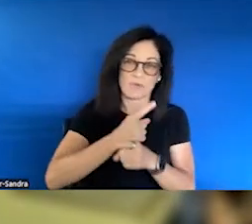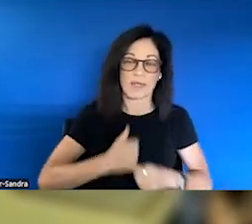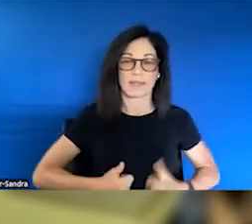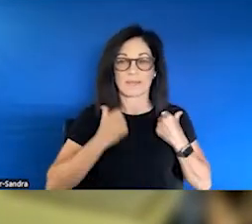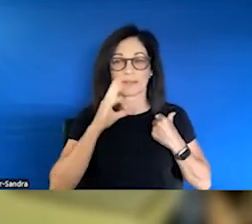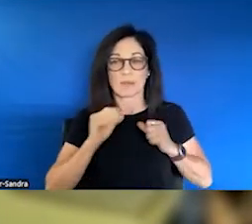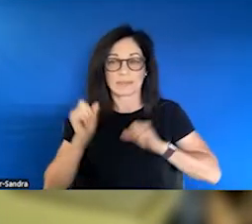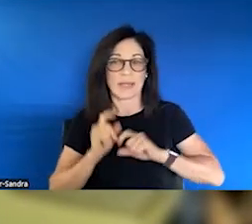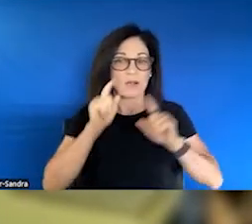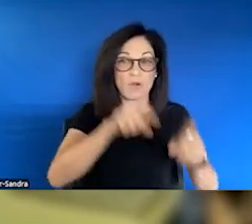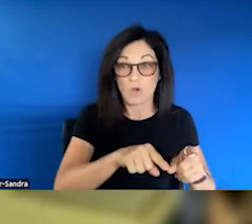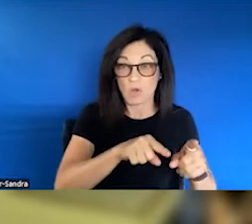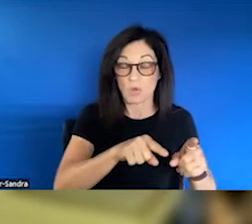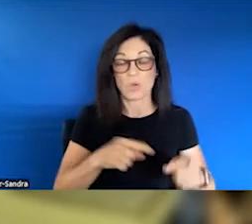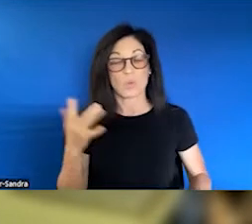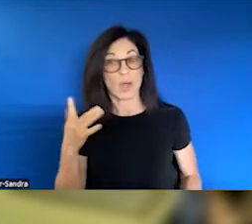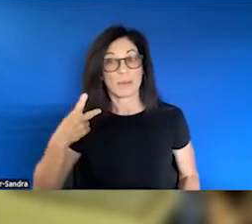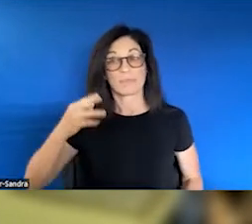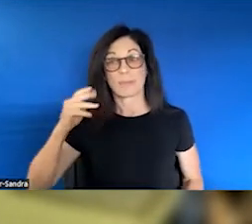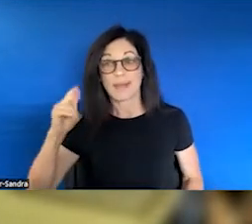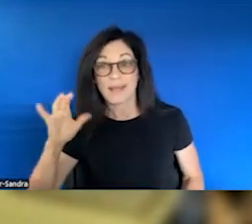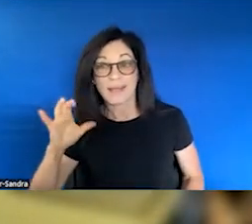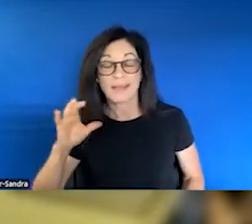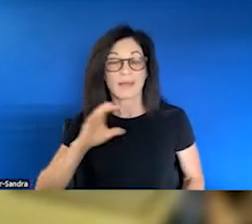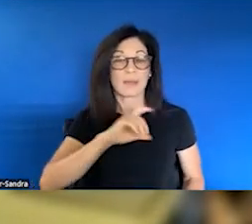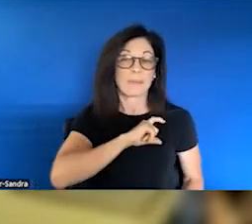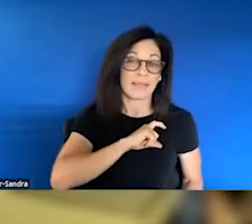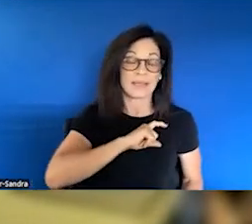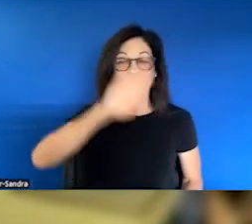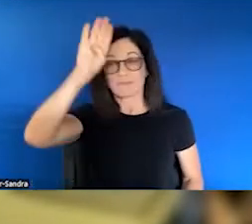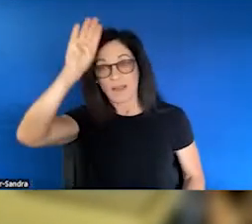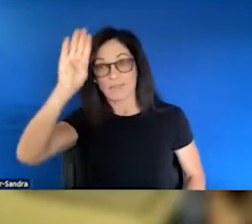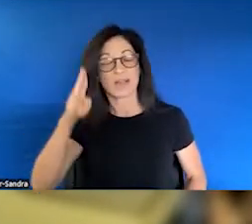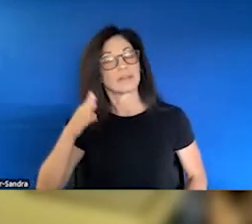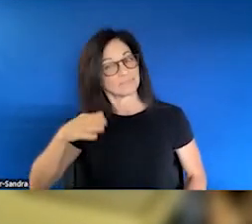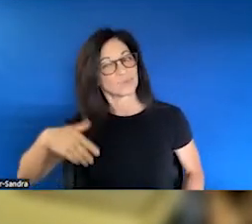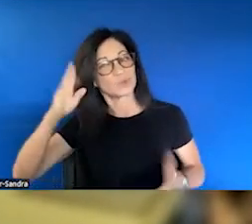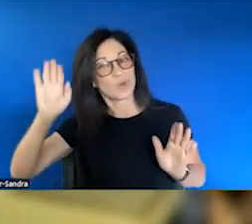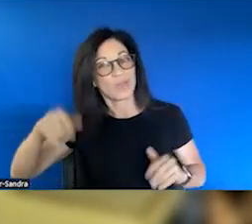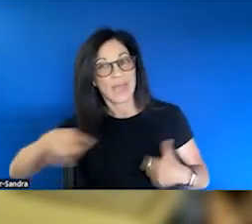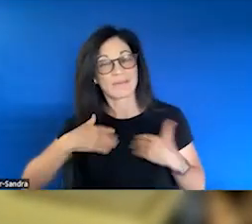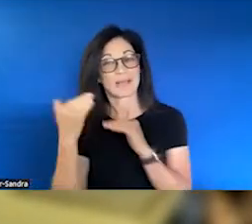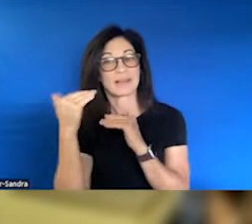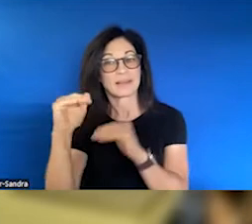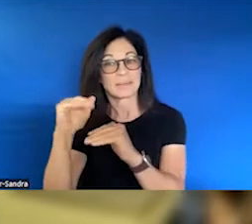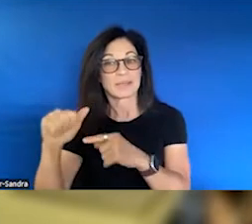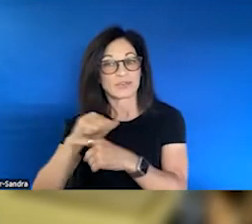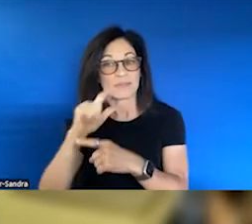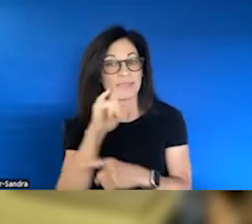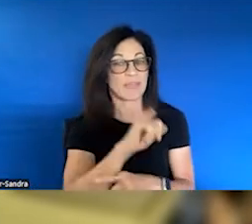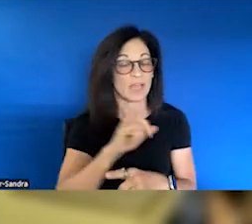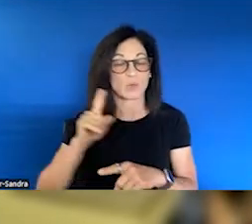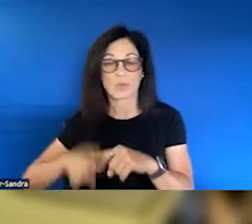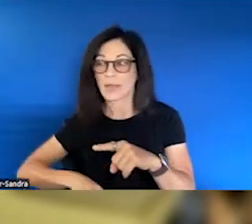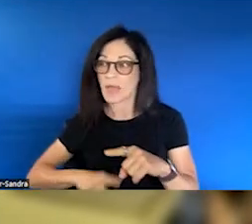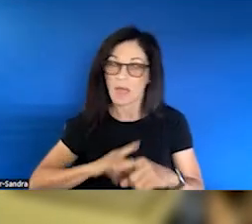because paramedics, police, firefighters, as we all know, they have a limited amount of training, and you just can't cover